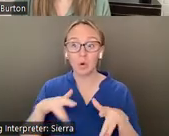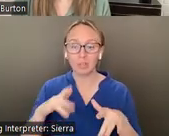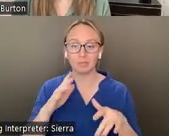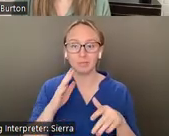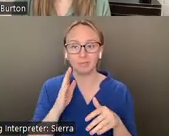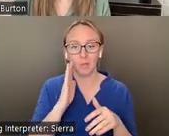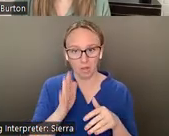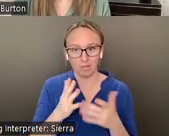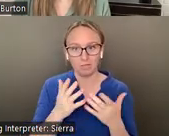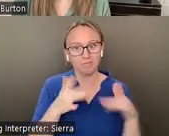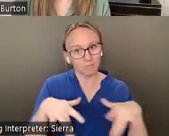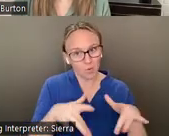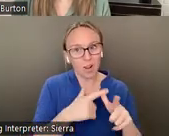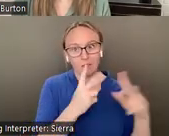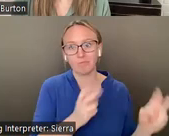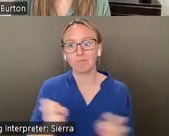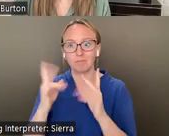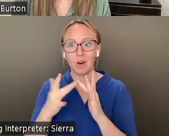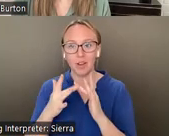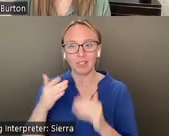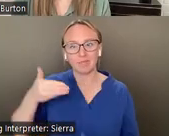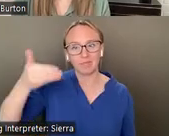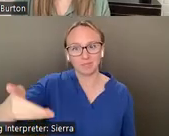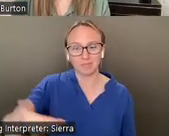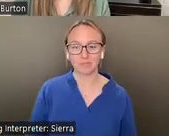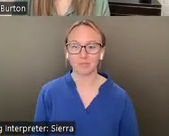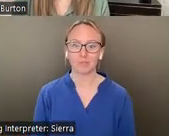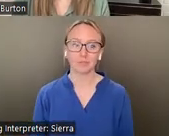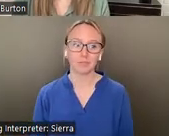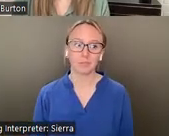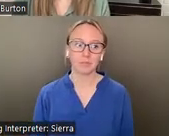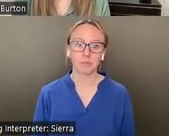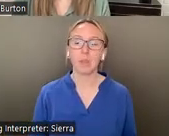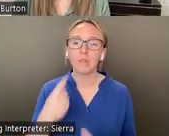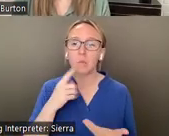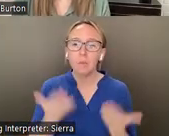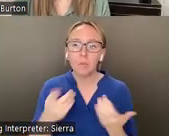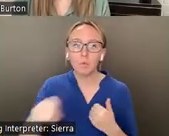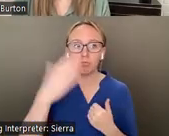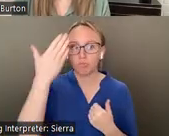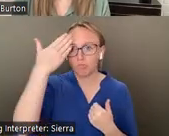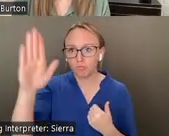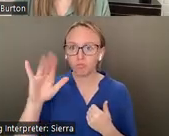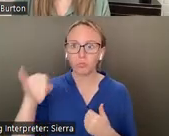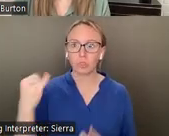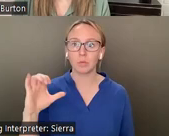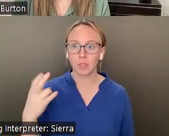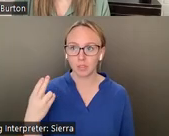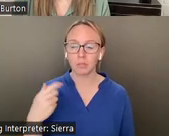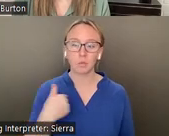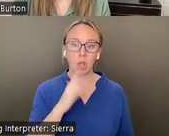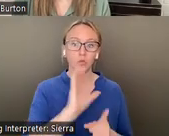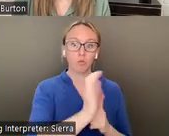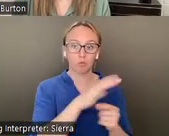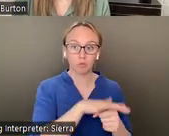coming days. So for those of you who are maybe unfamiliar with the James Castle House, we are a cultural site and museum managed by